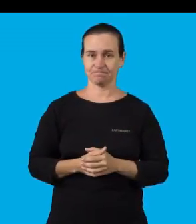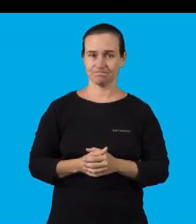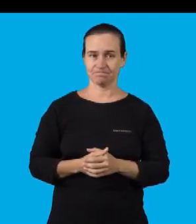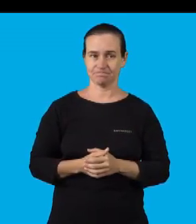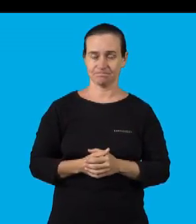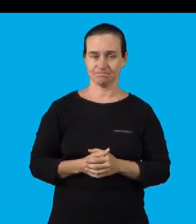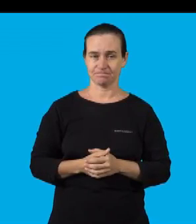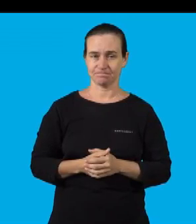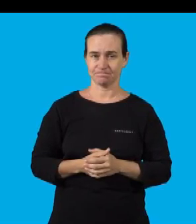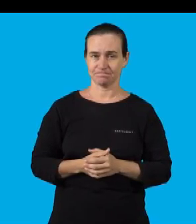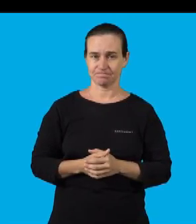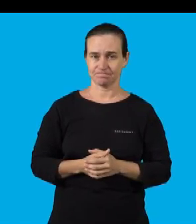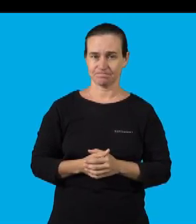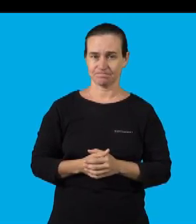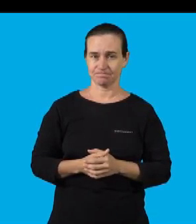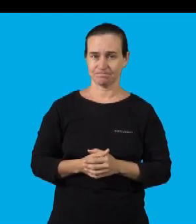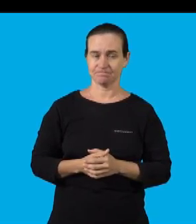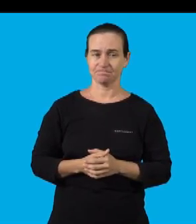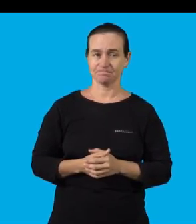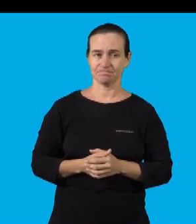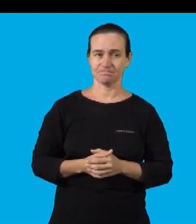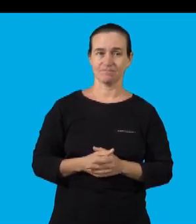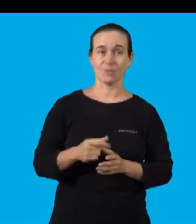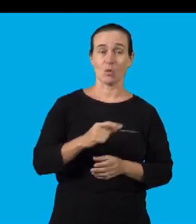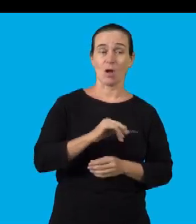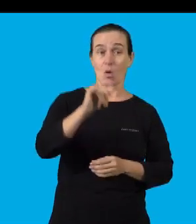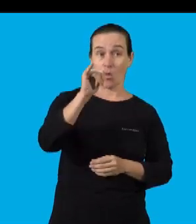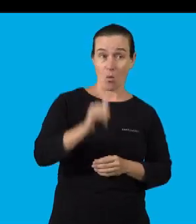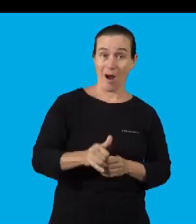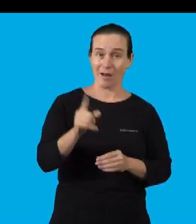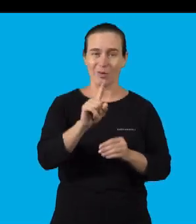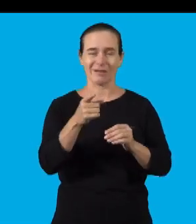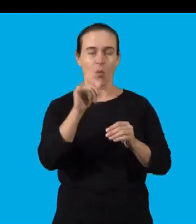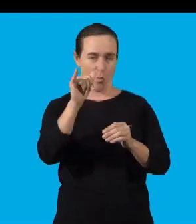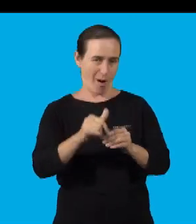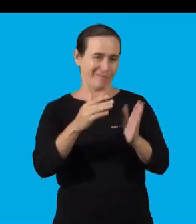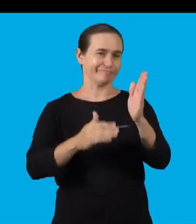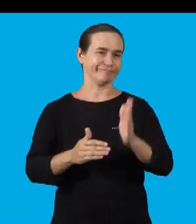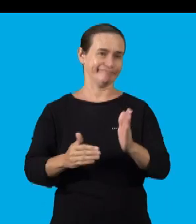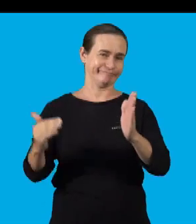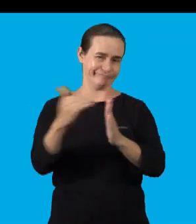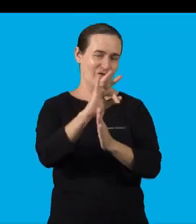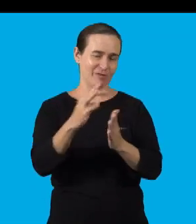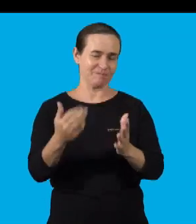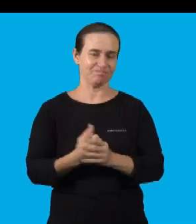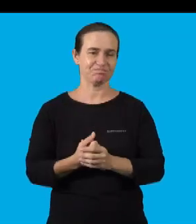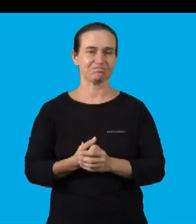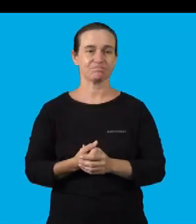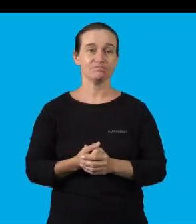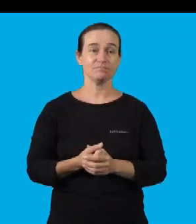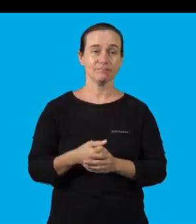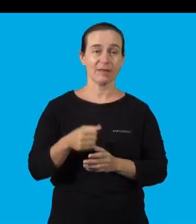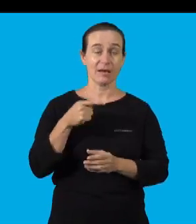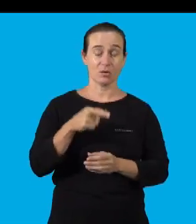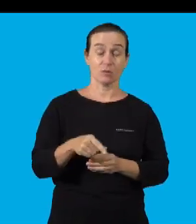a mistake there. That is equal plus a 3. Remember, the y-intercept there is a 3. So when we